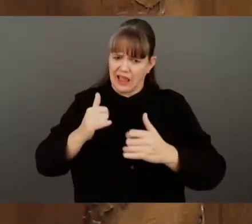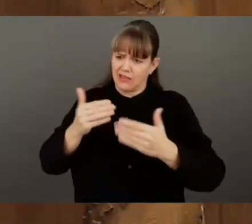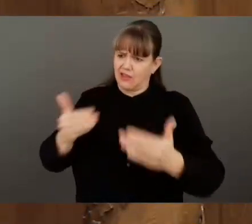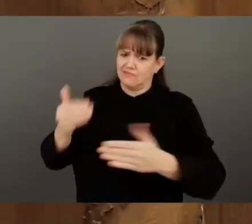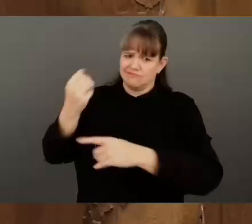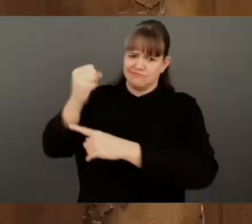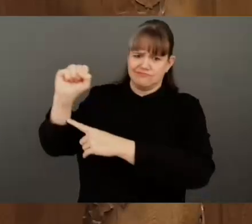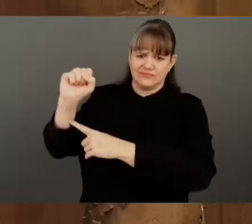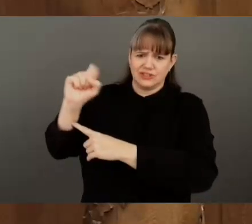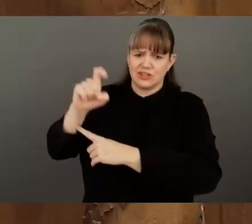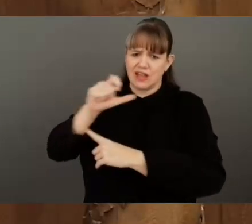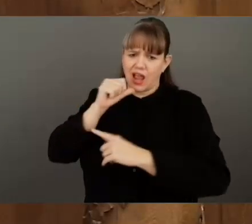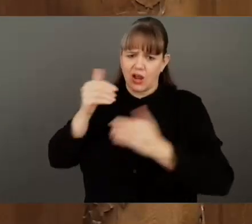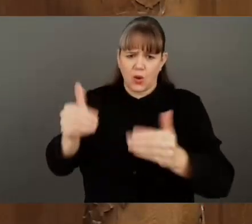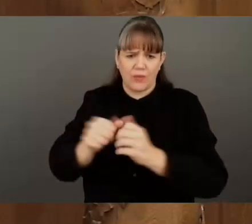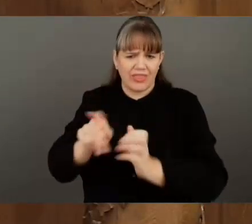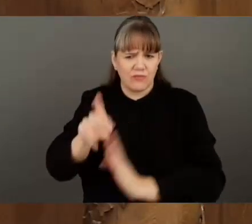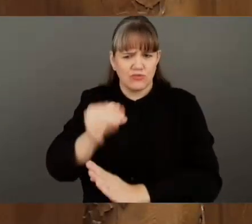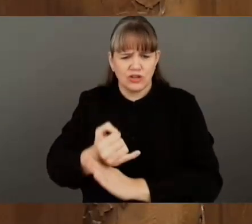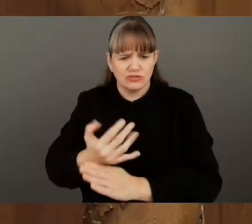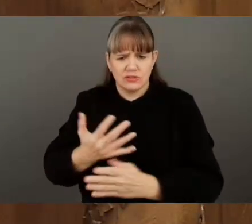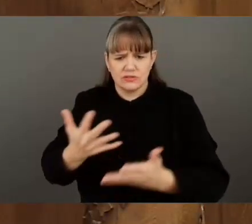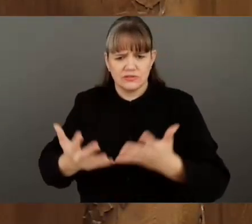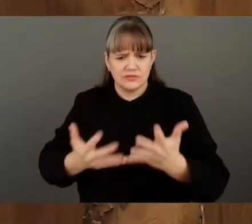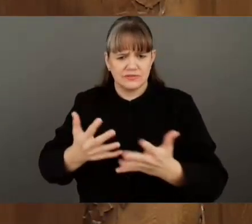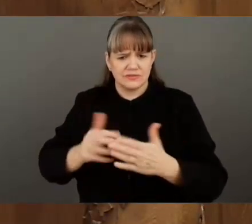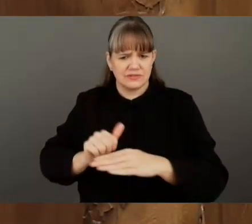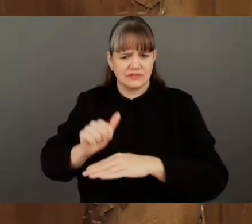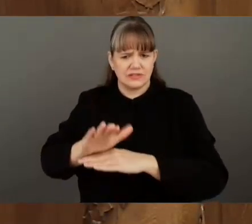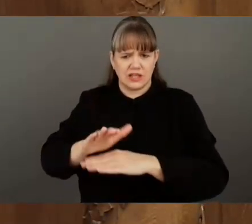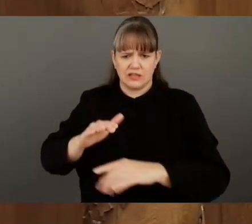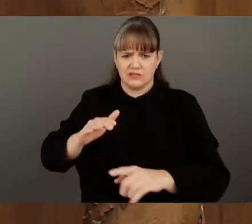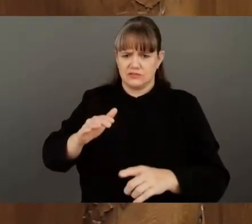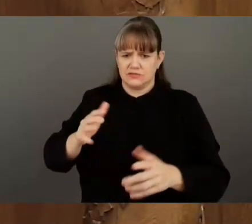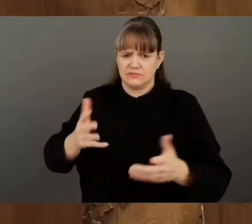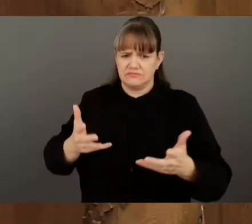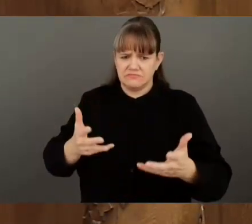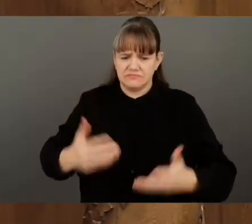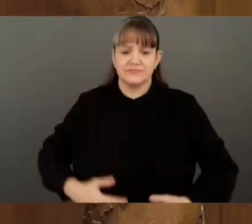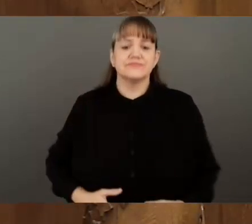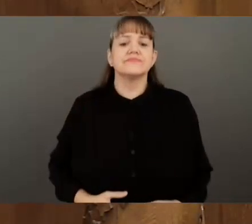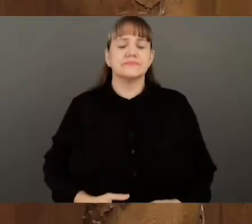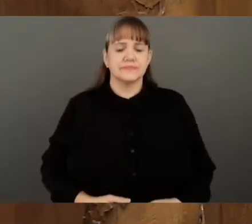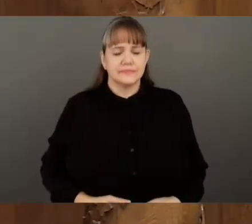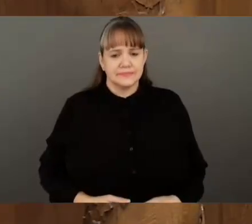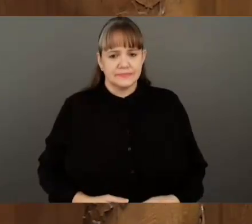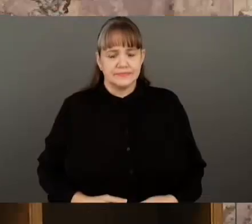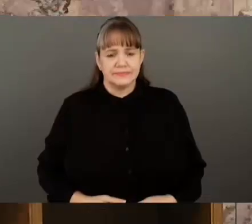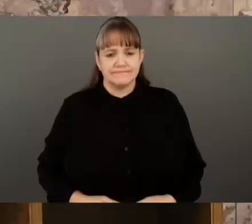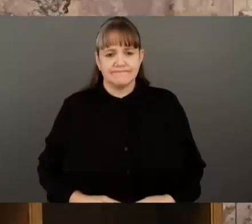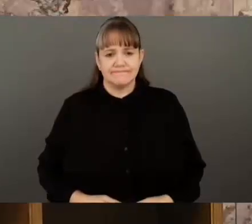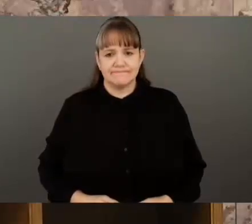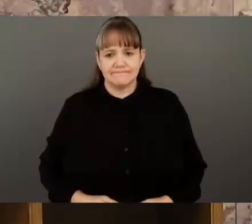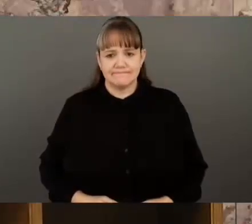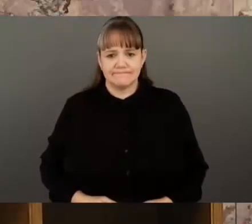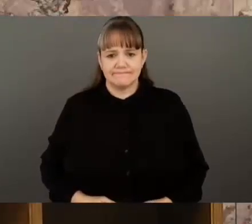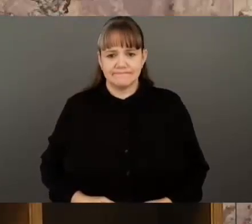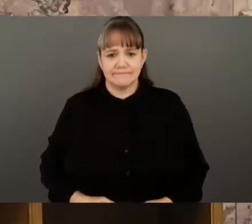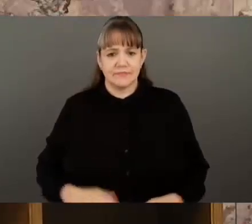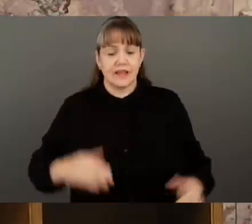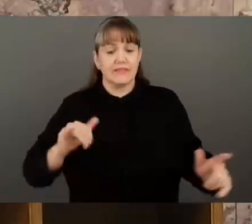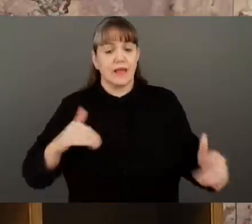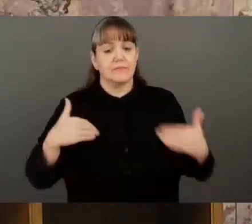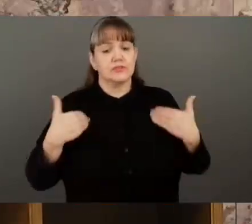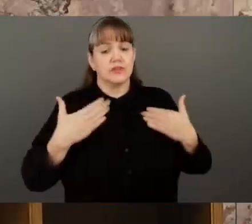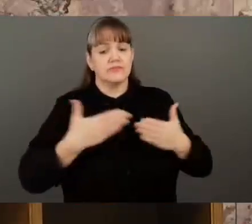Minister of Public Safety and Solicitor General. I'd like to thank